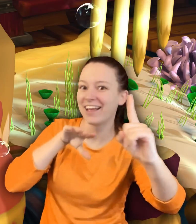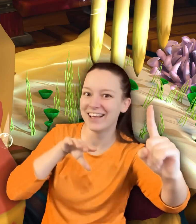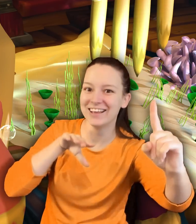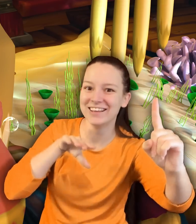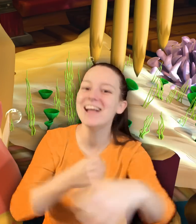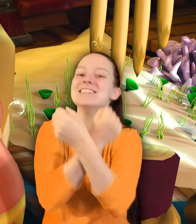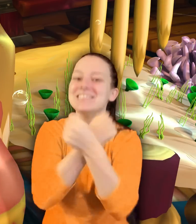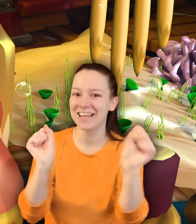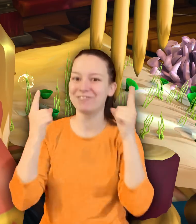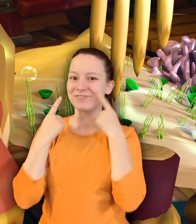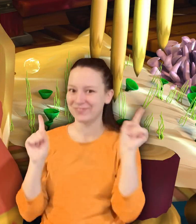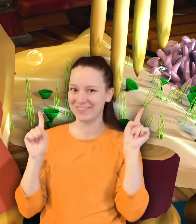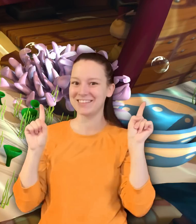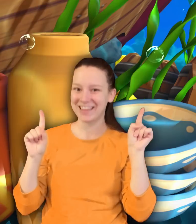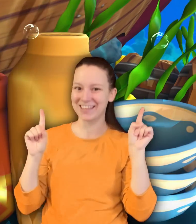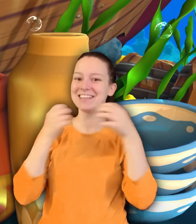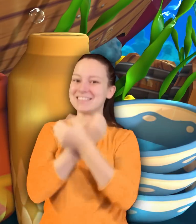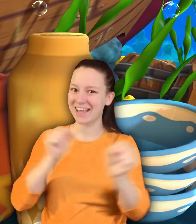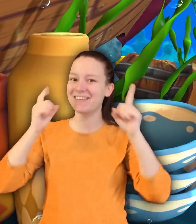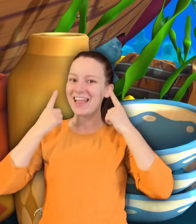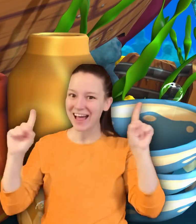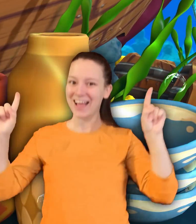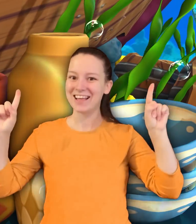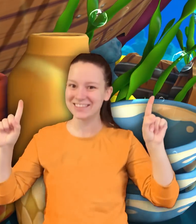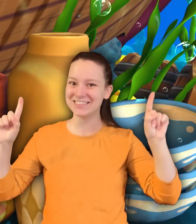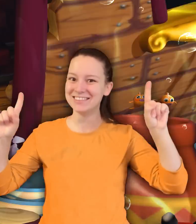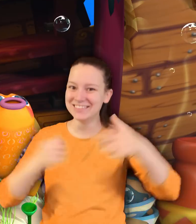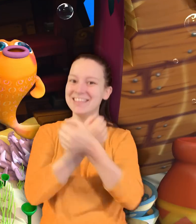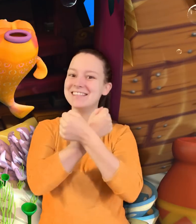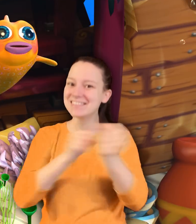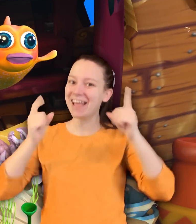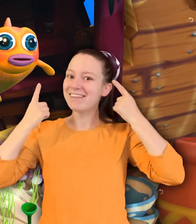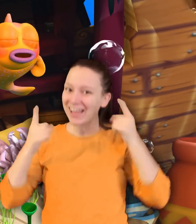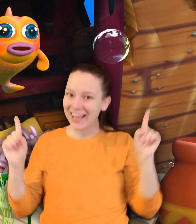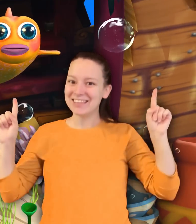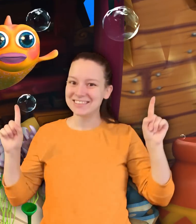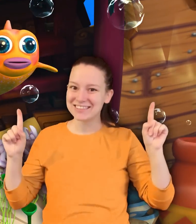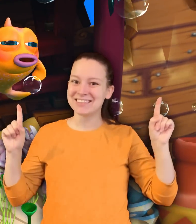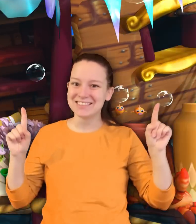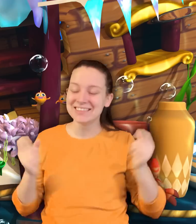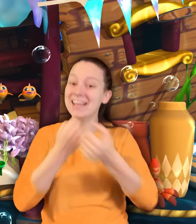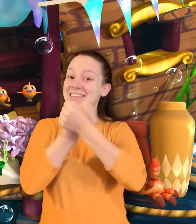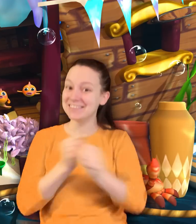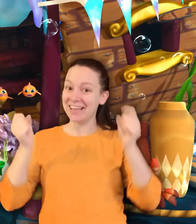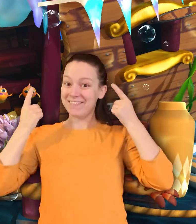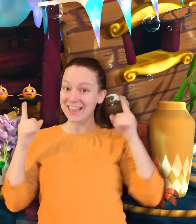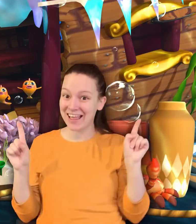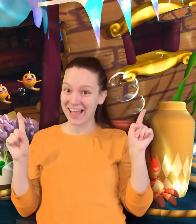away safe at L do do do doo safe at loud do doo do do do safe at